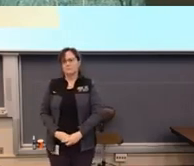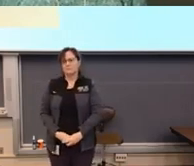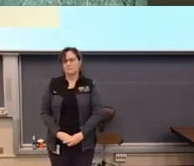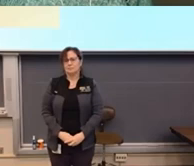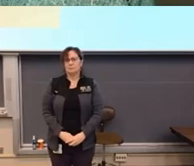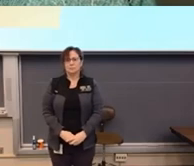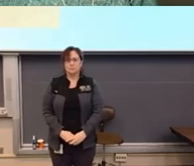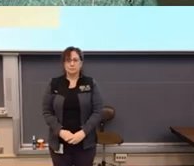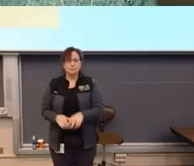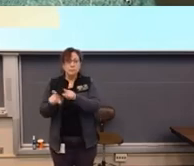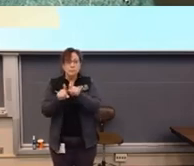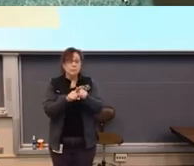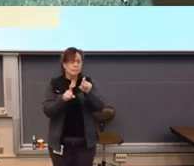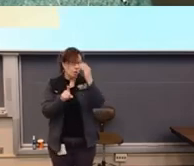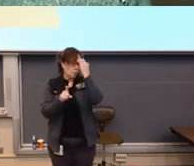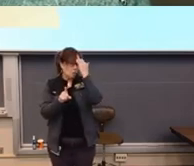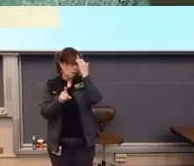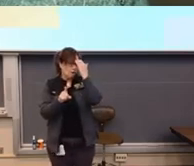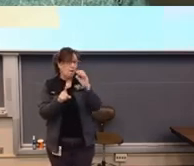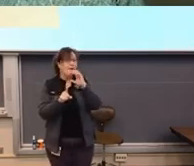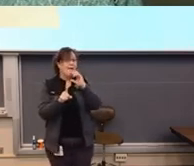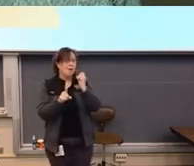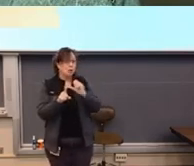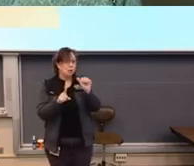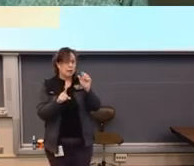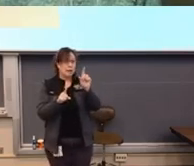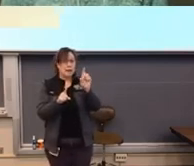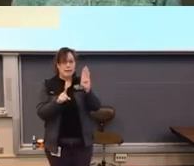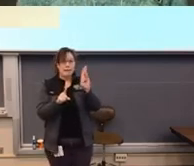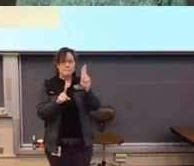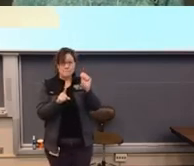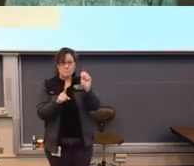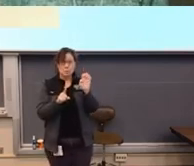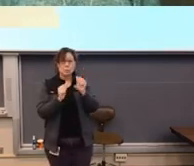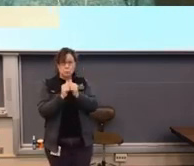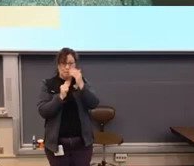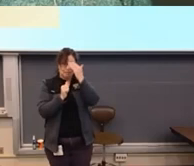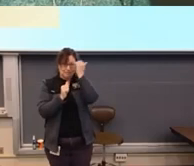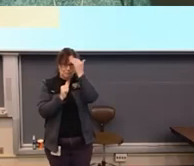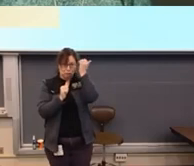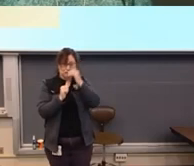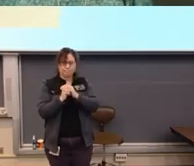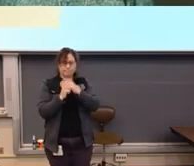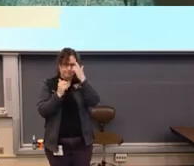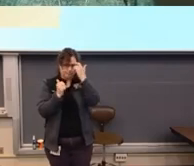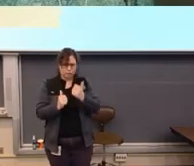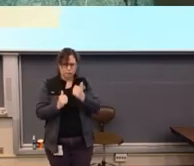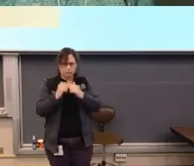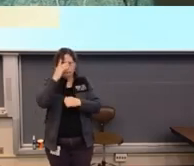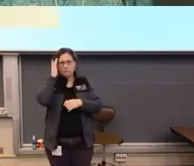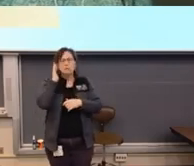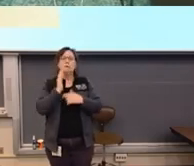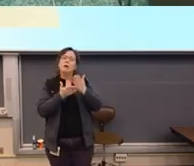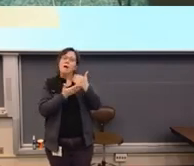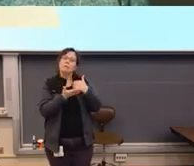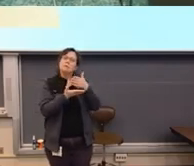thing we have to be aware of is elder abuse and dementia. So there have been some studies that have looked at elder abuse